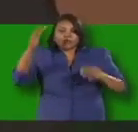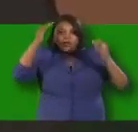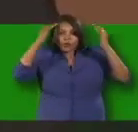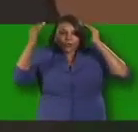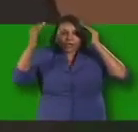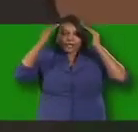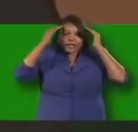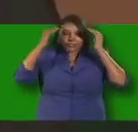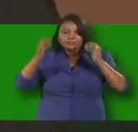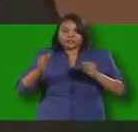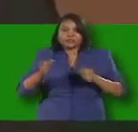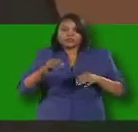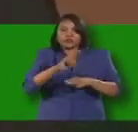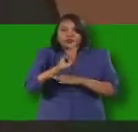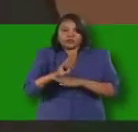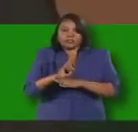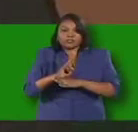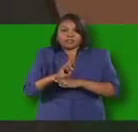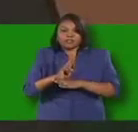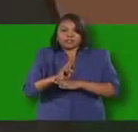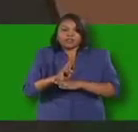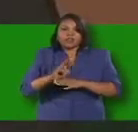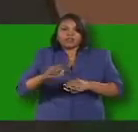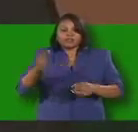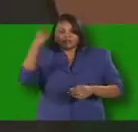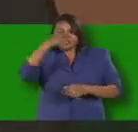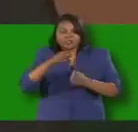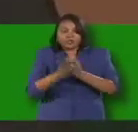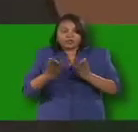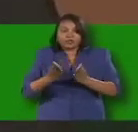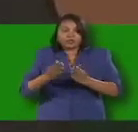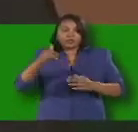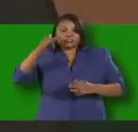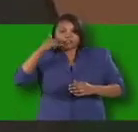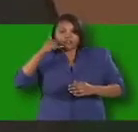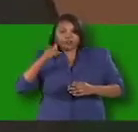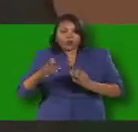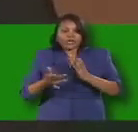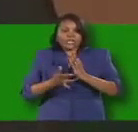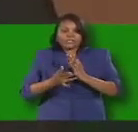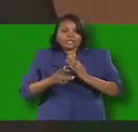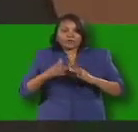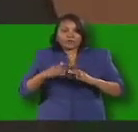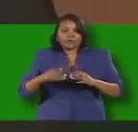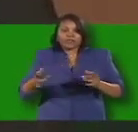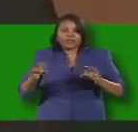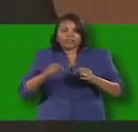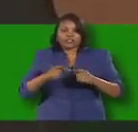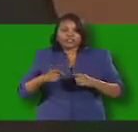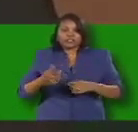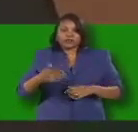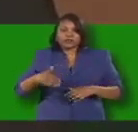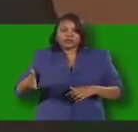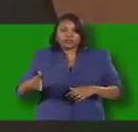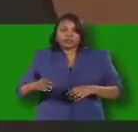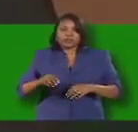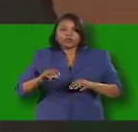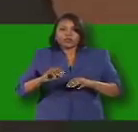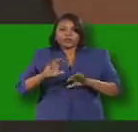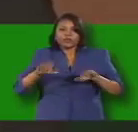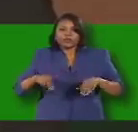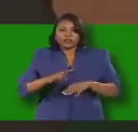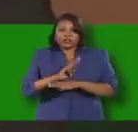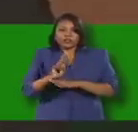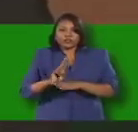Social medias, the use of mobile phones, internet, all the different applications. It is